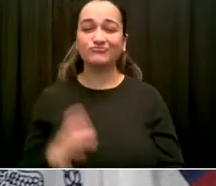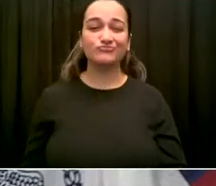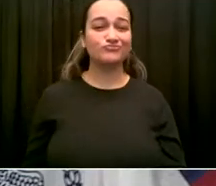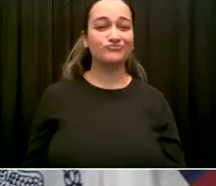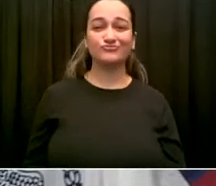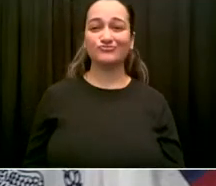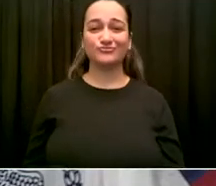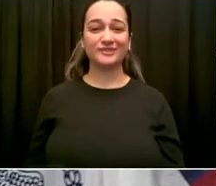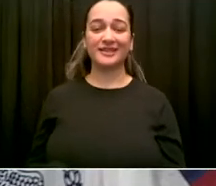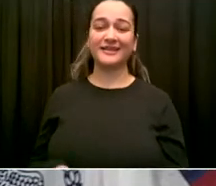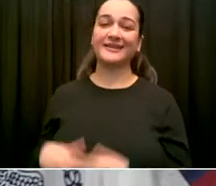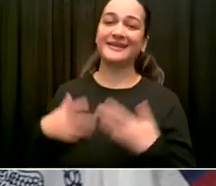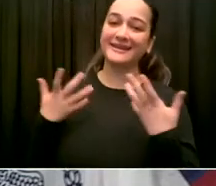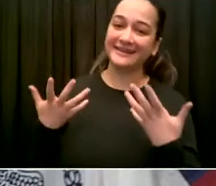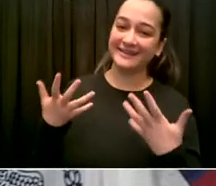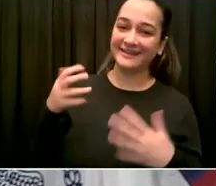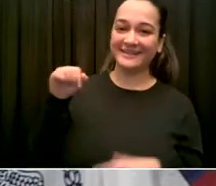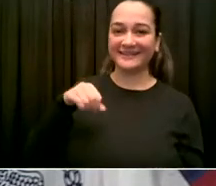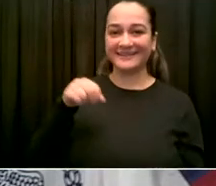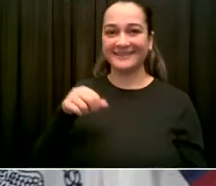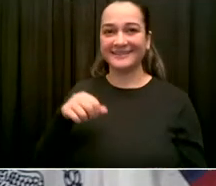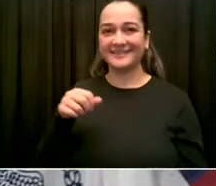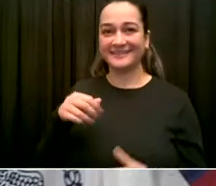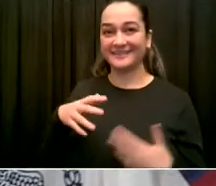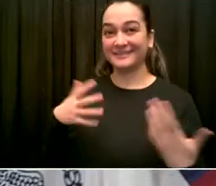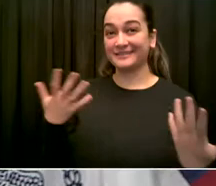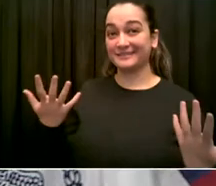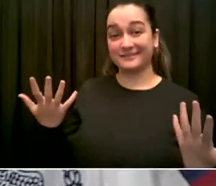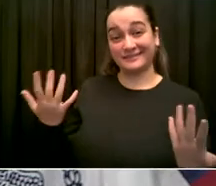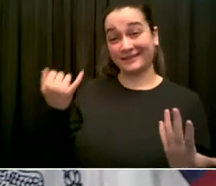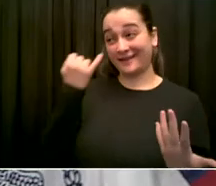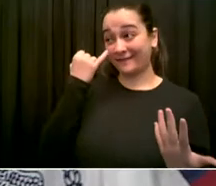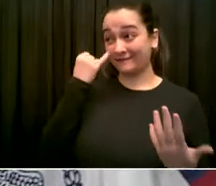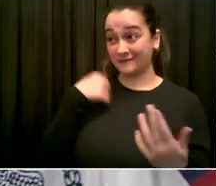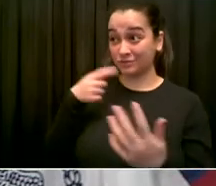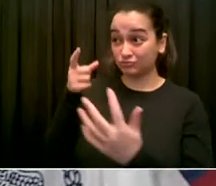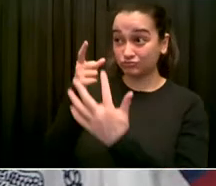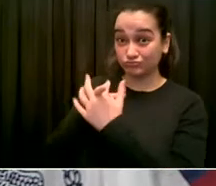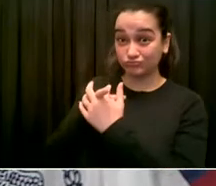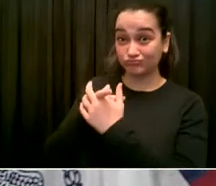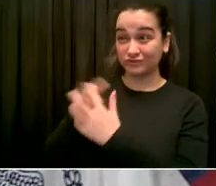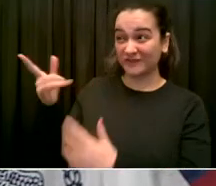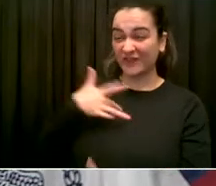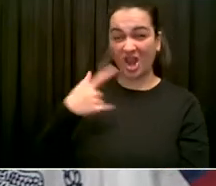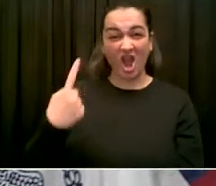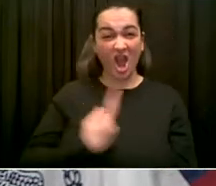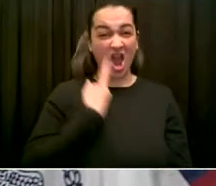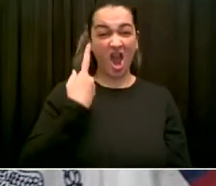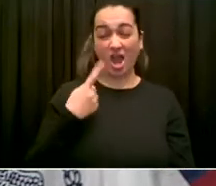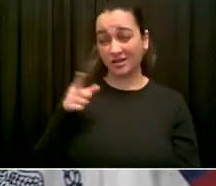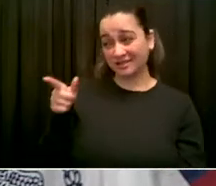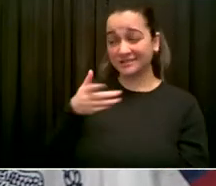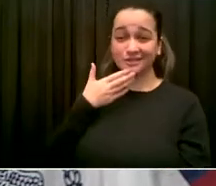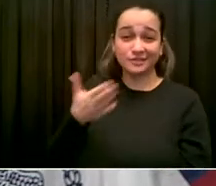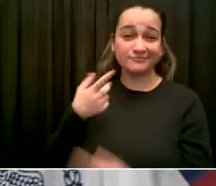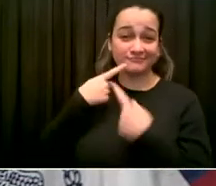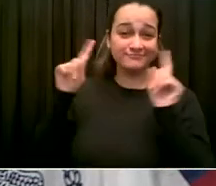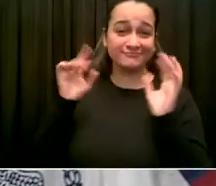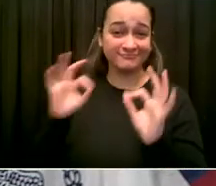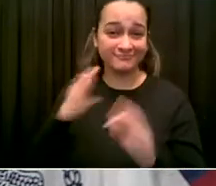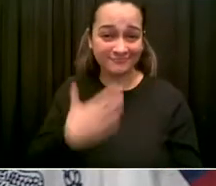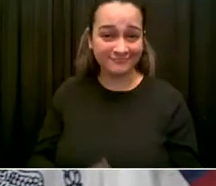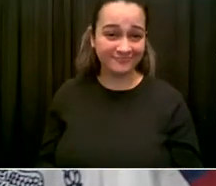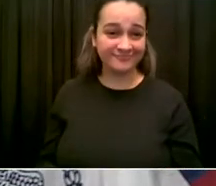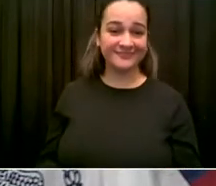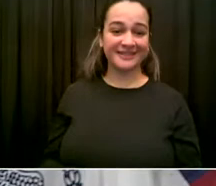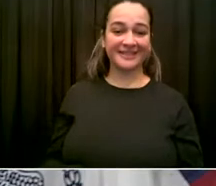I'm feeling good today. But I where do you stand? Where do you stand on the issue? I'll let you